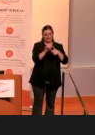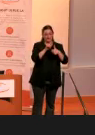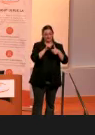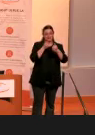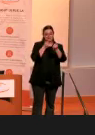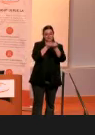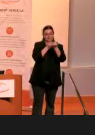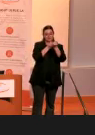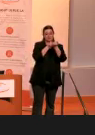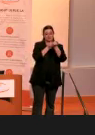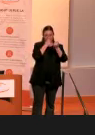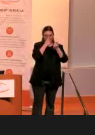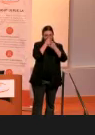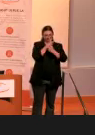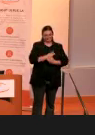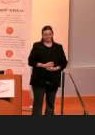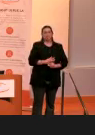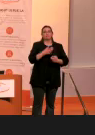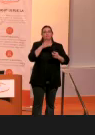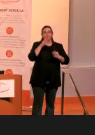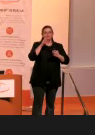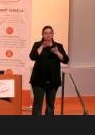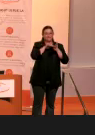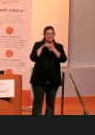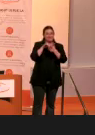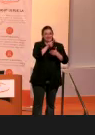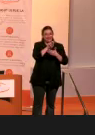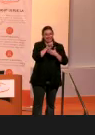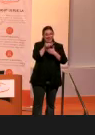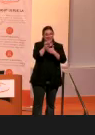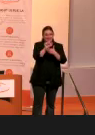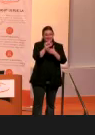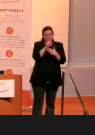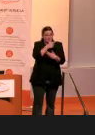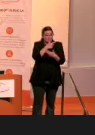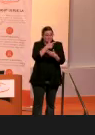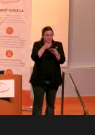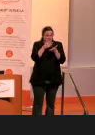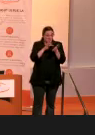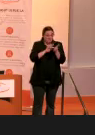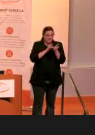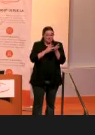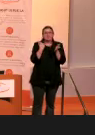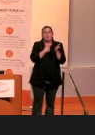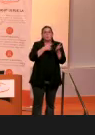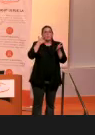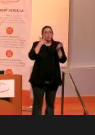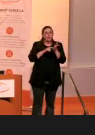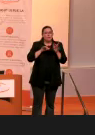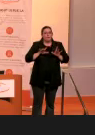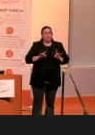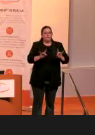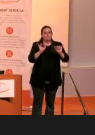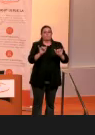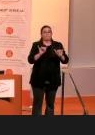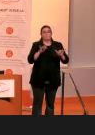promoting trials with a neutrophil extracellular trap, or NET drug. And we're seeing some very